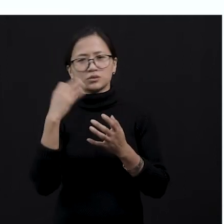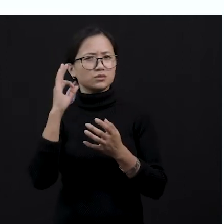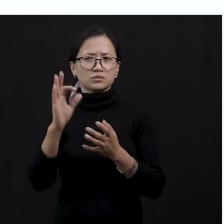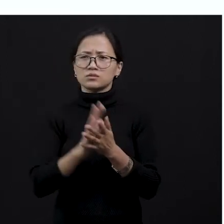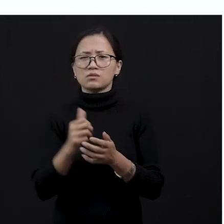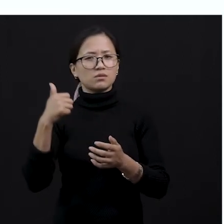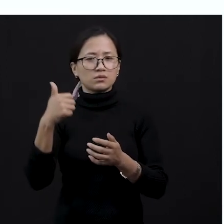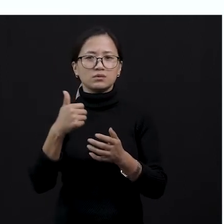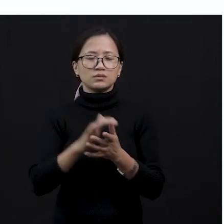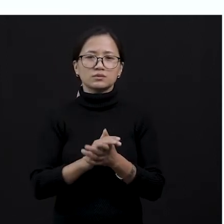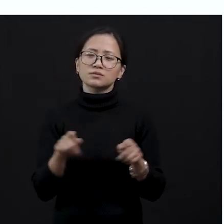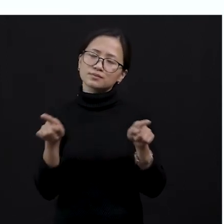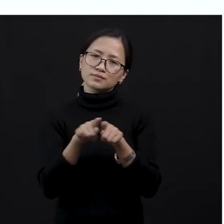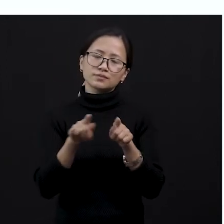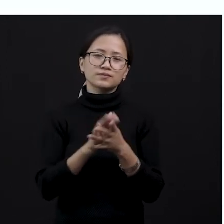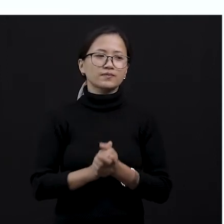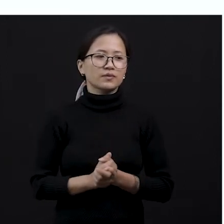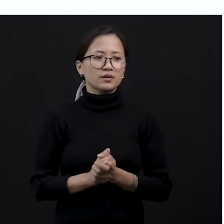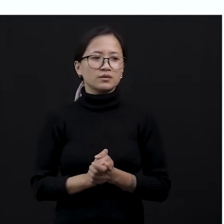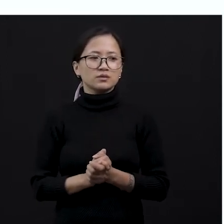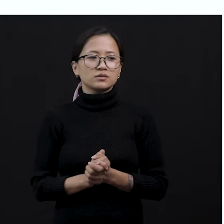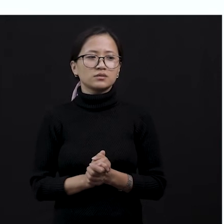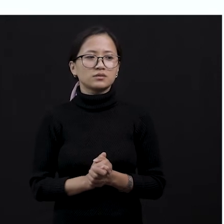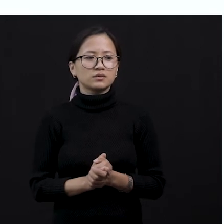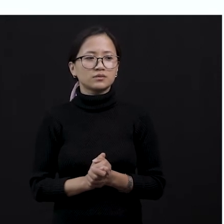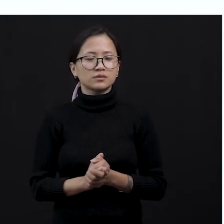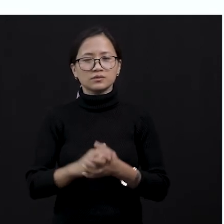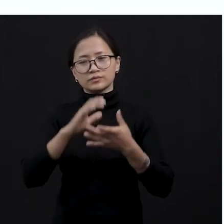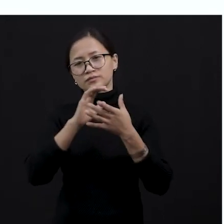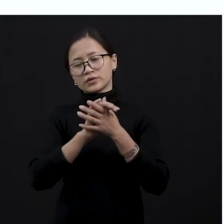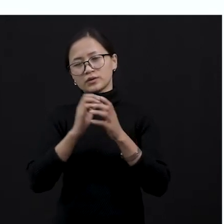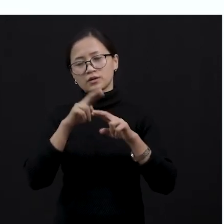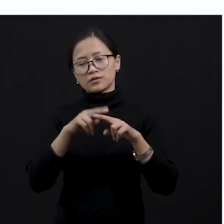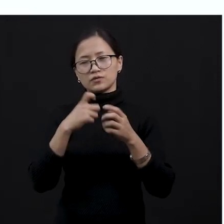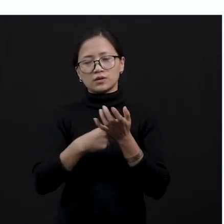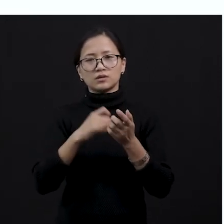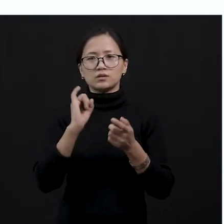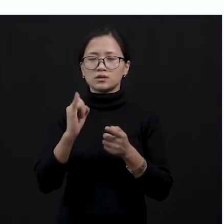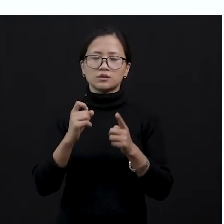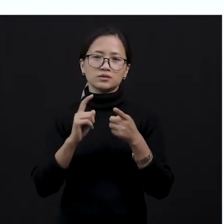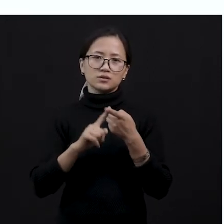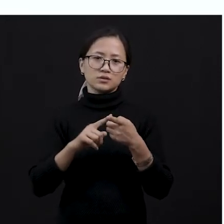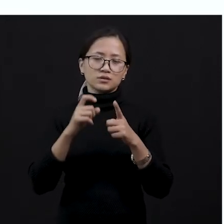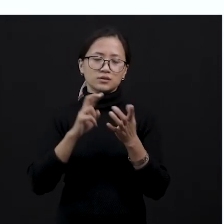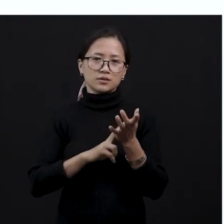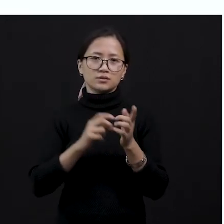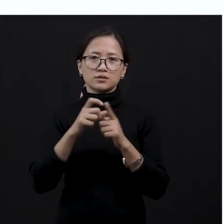G-O-R-G-E-O-U-S, gorgeous. Okay, so the same word of attractive is gorgeous. Now, friendly,